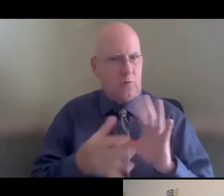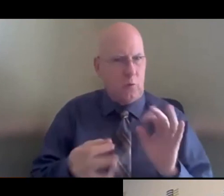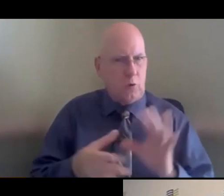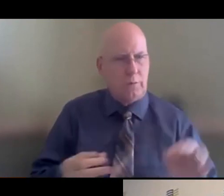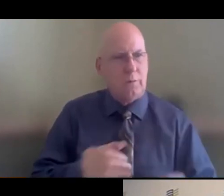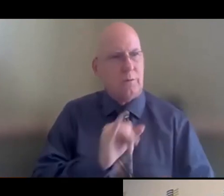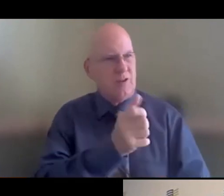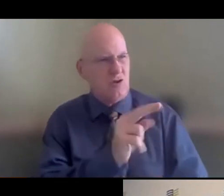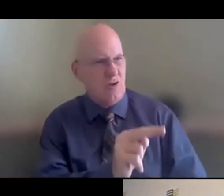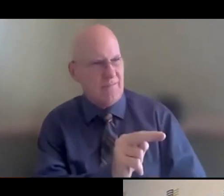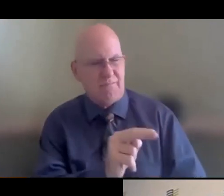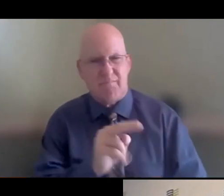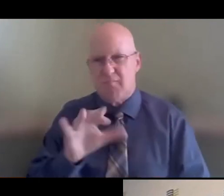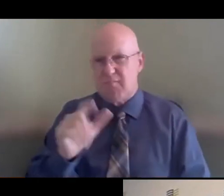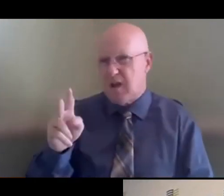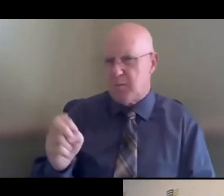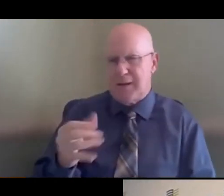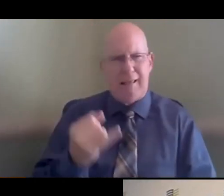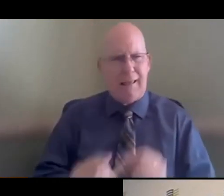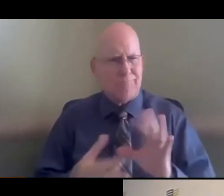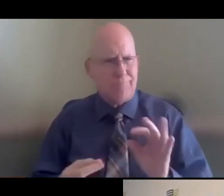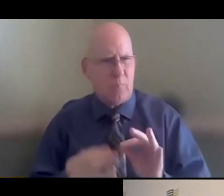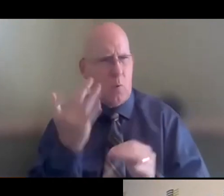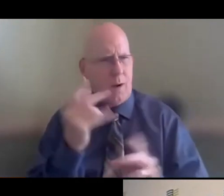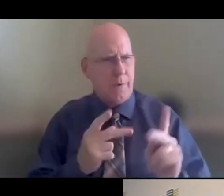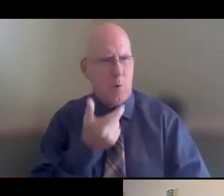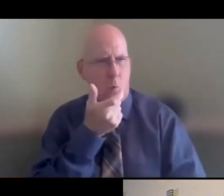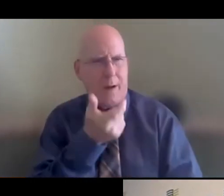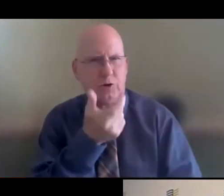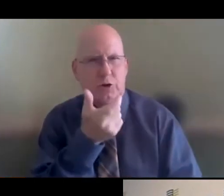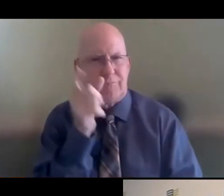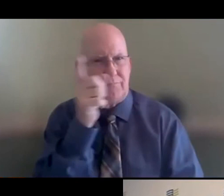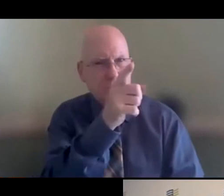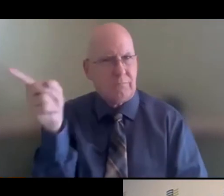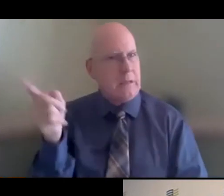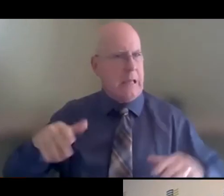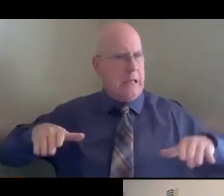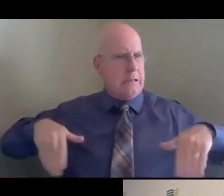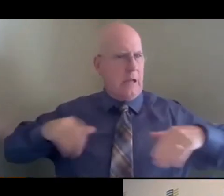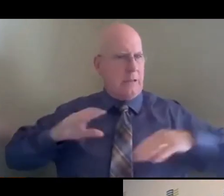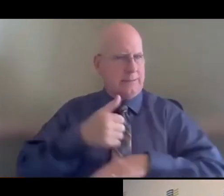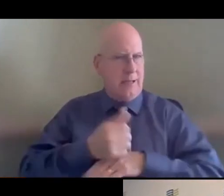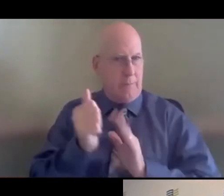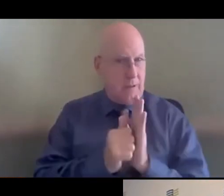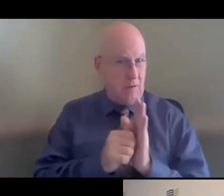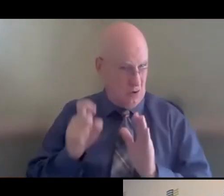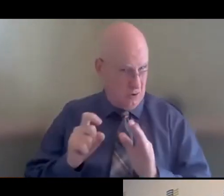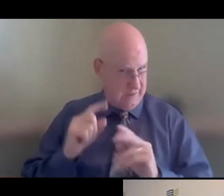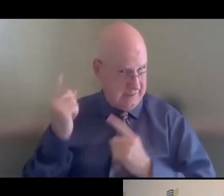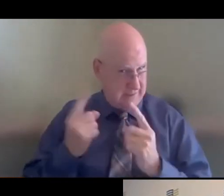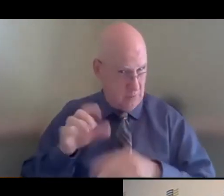Katherine, any last words on why those attending who maybe don't have an ABLE account should consider opening one?